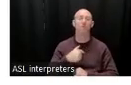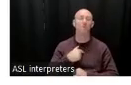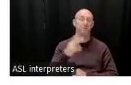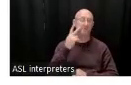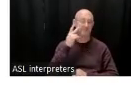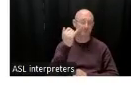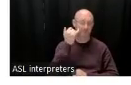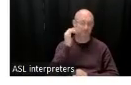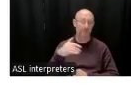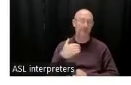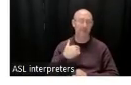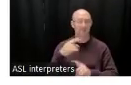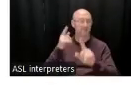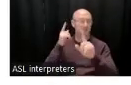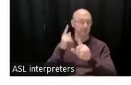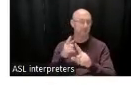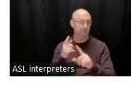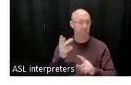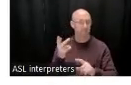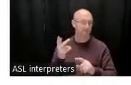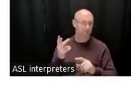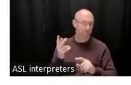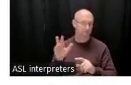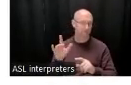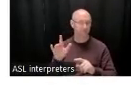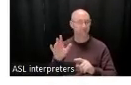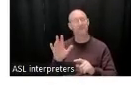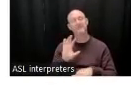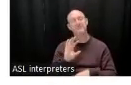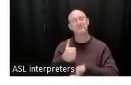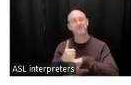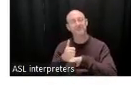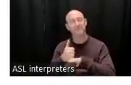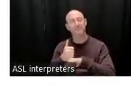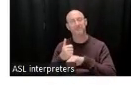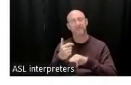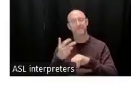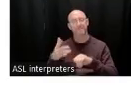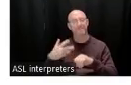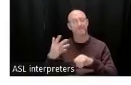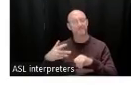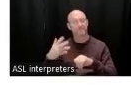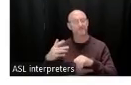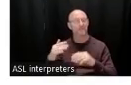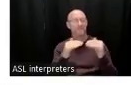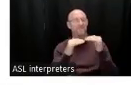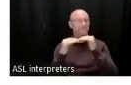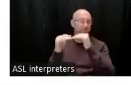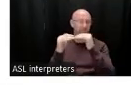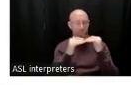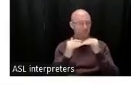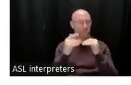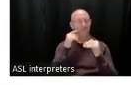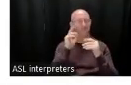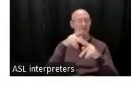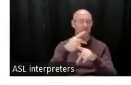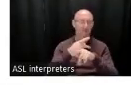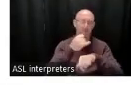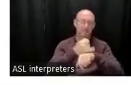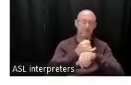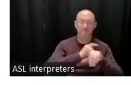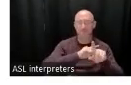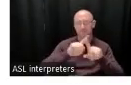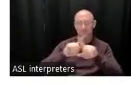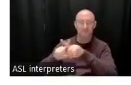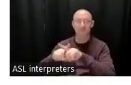has the goal of kind of establishing a fair playing field for different types of institutions, as